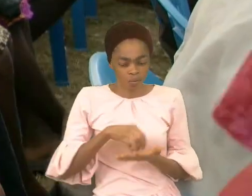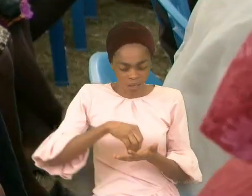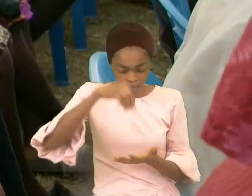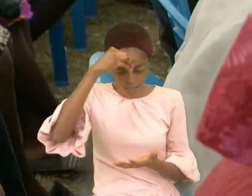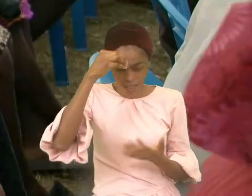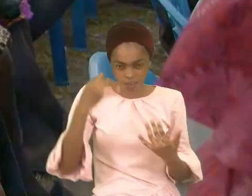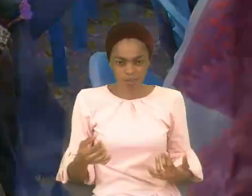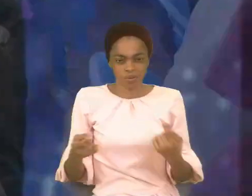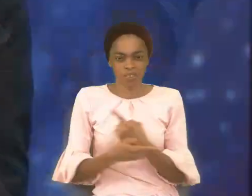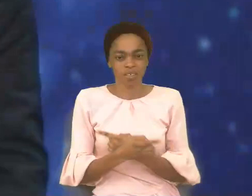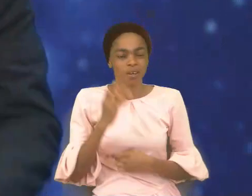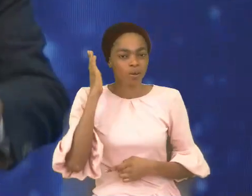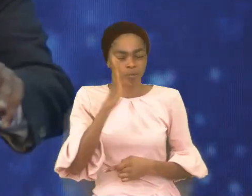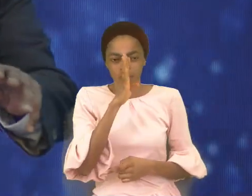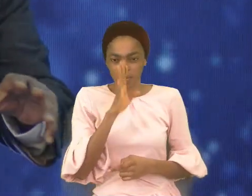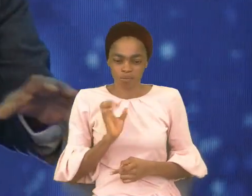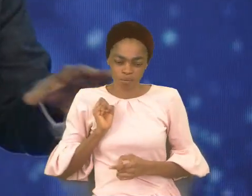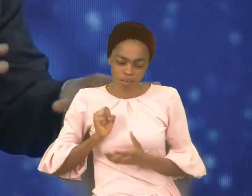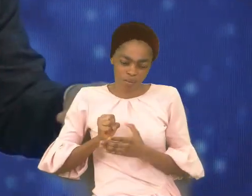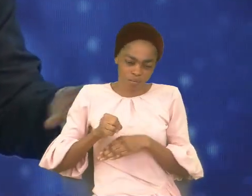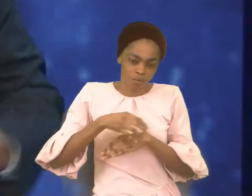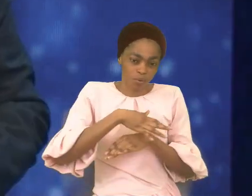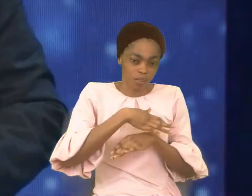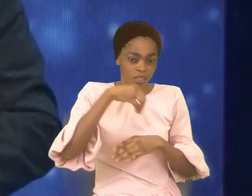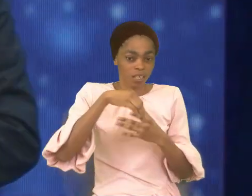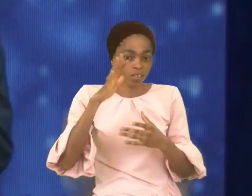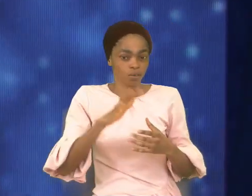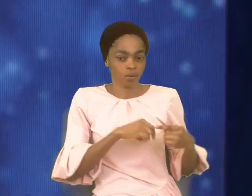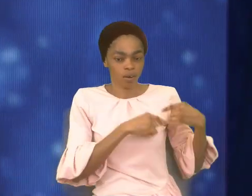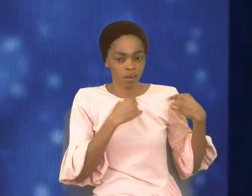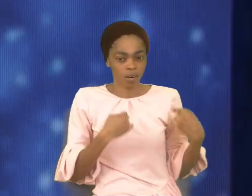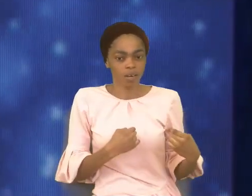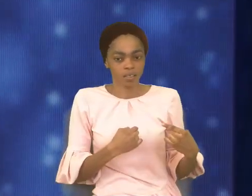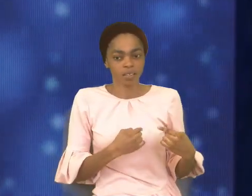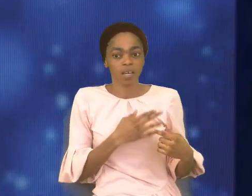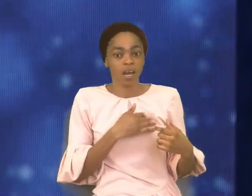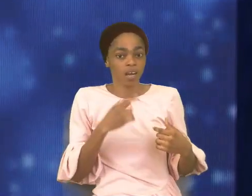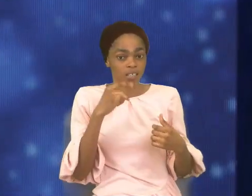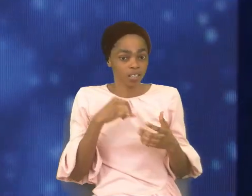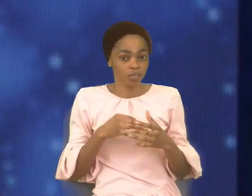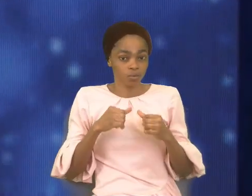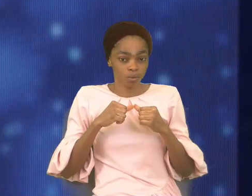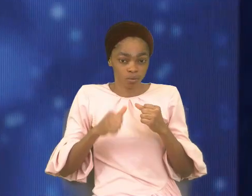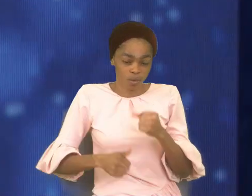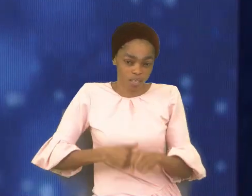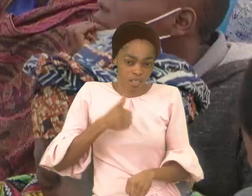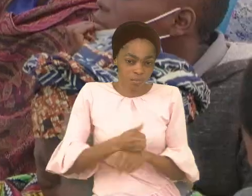the transformation we ought to have and the triumph we ought to have will come upon your life in Jesus'